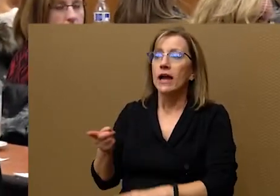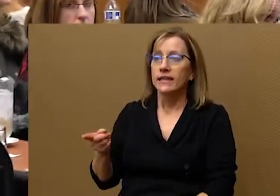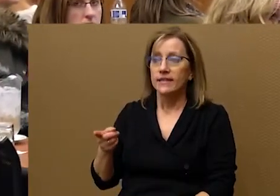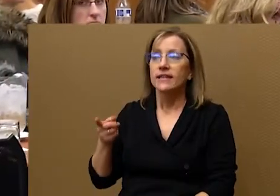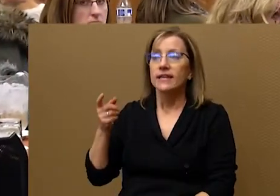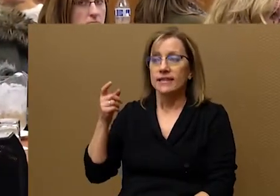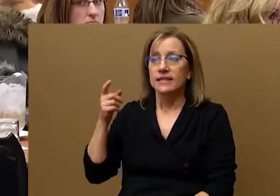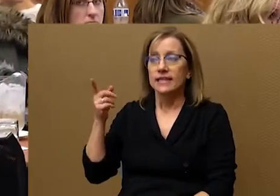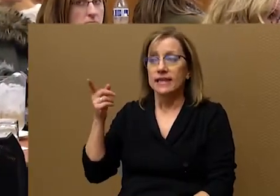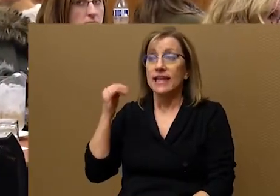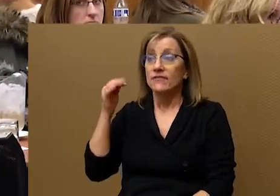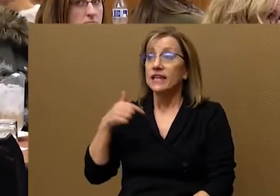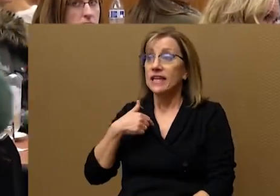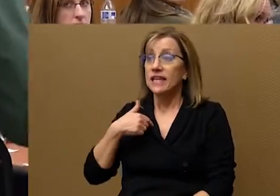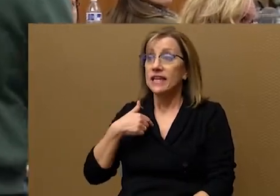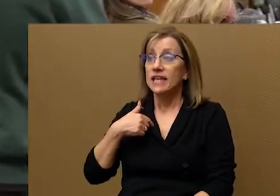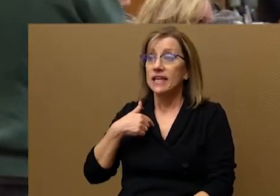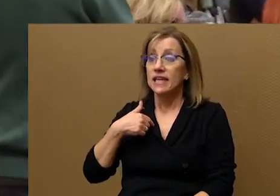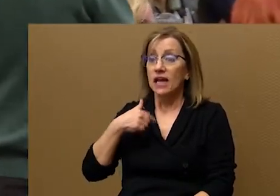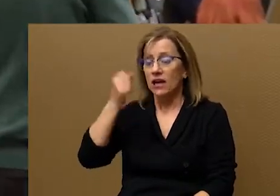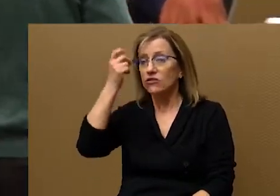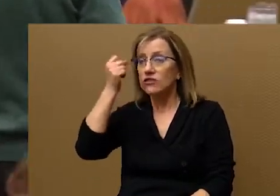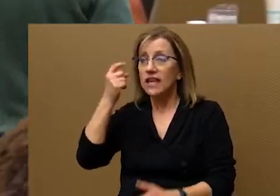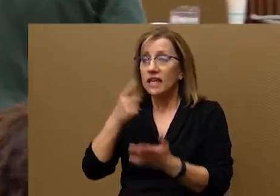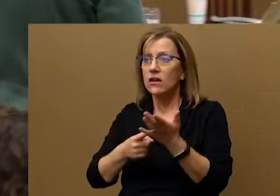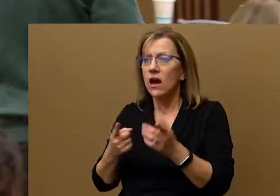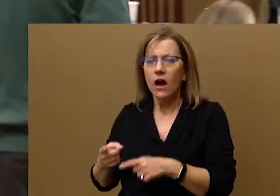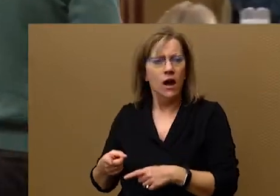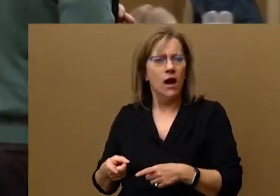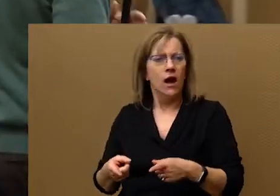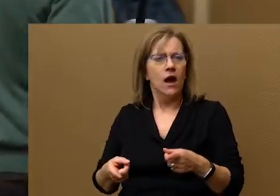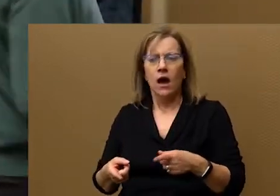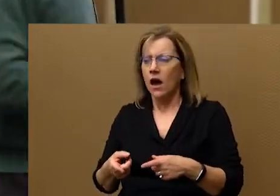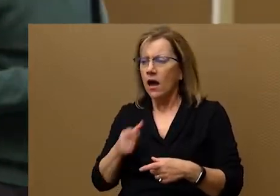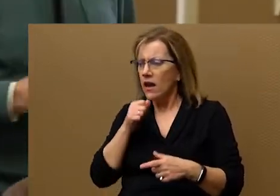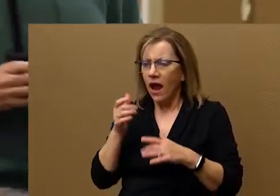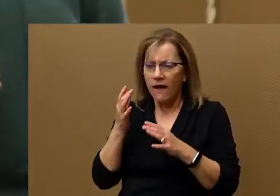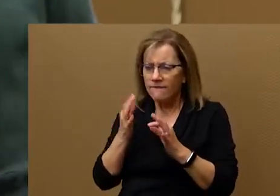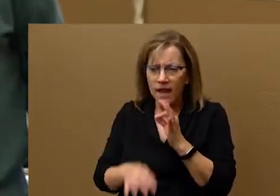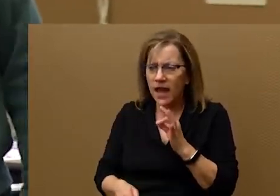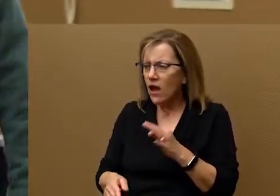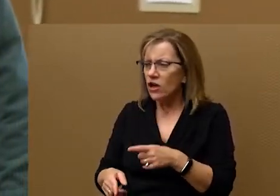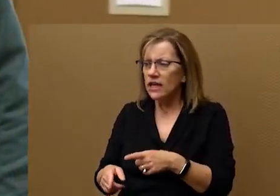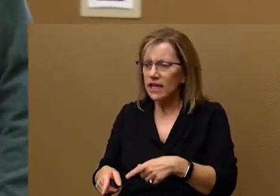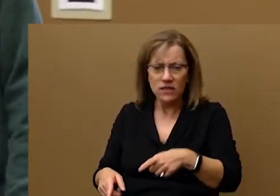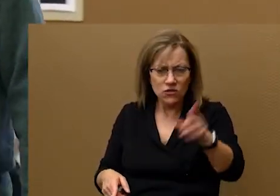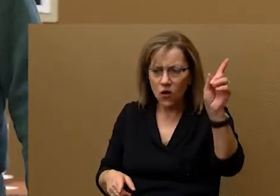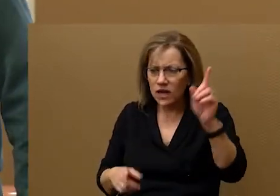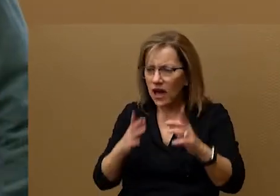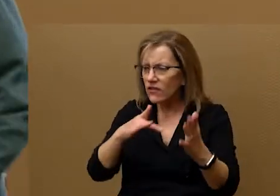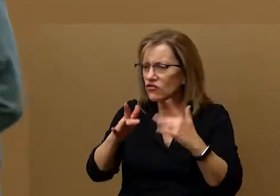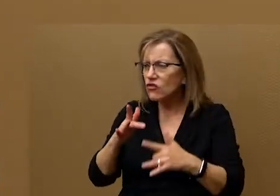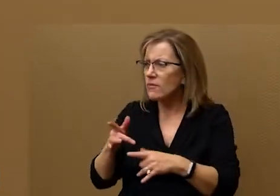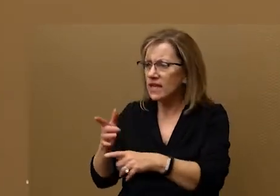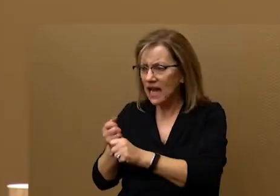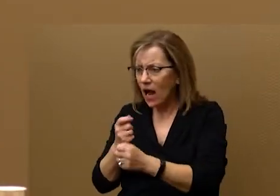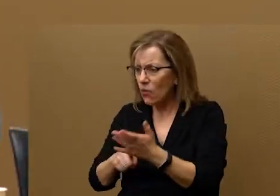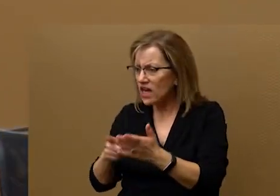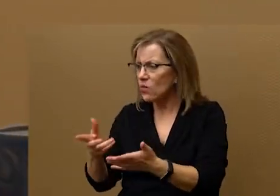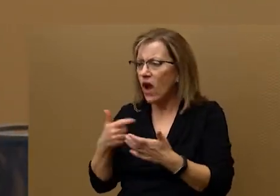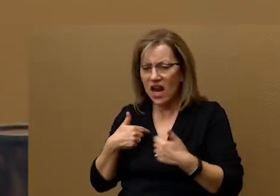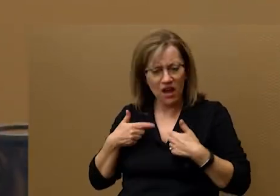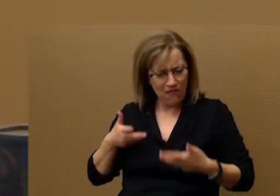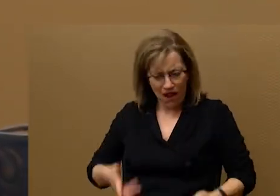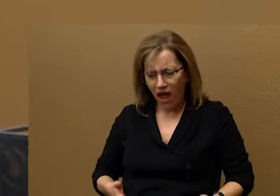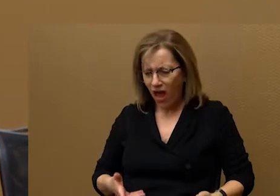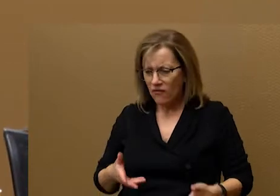Yeah. If he has the concept, he's probably thinking, this isn't fair, they're picking on me, he got what